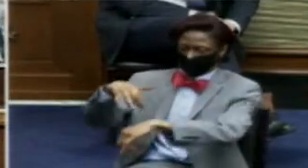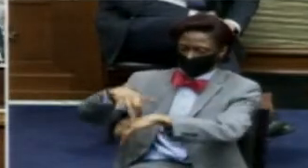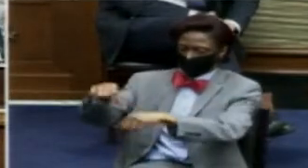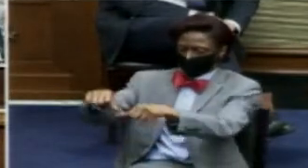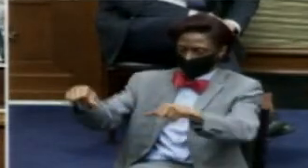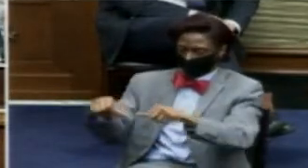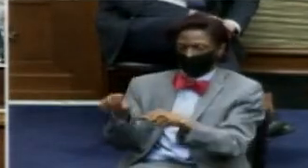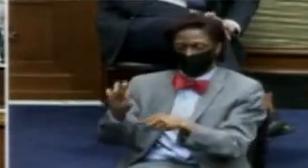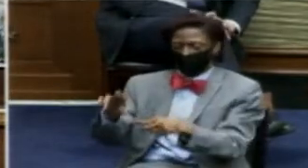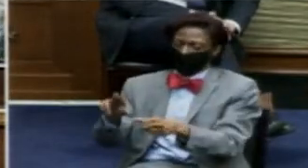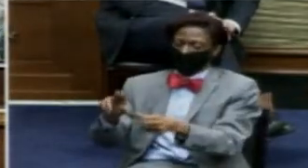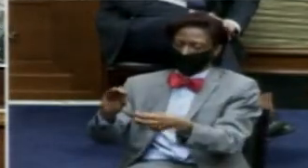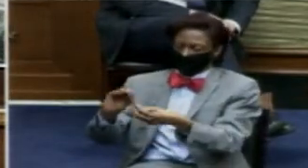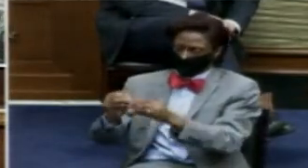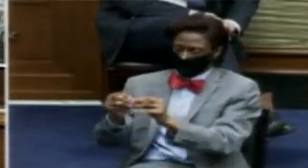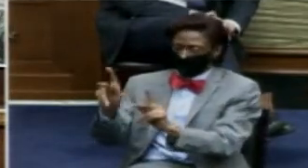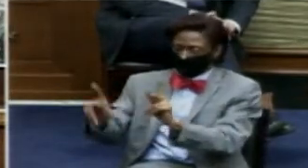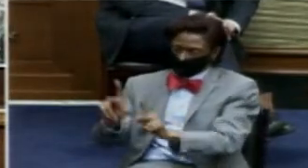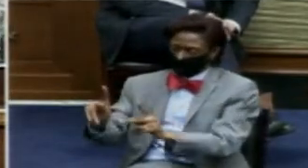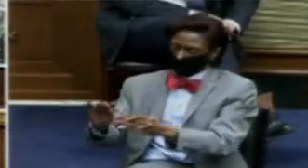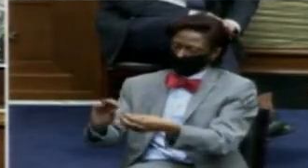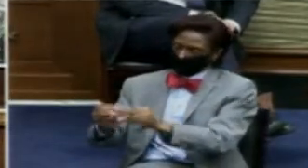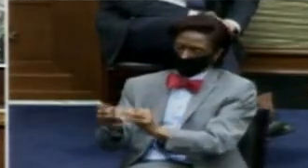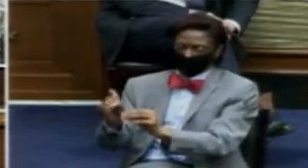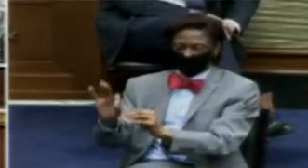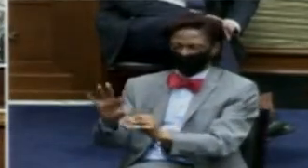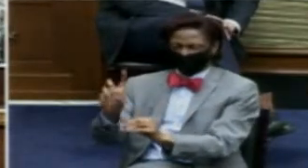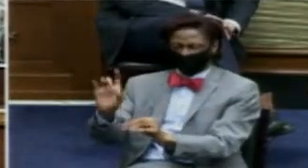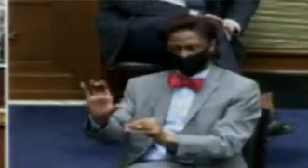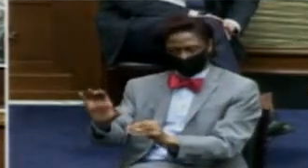population size of the federal district?